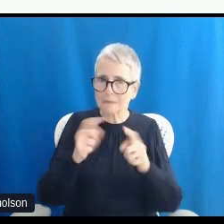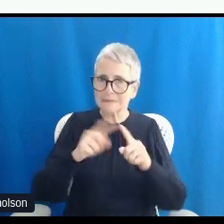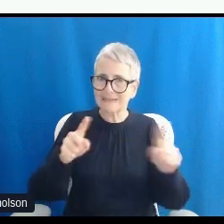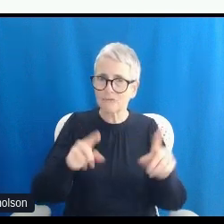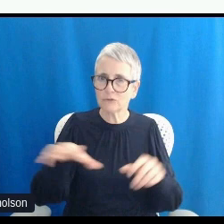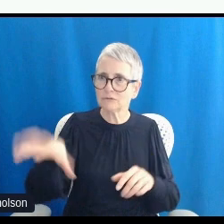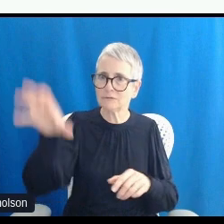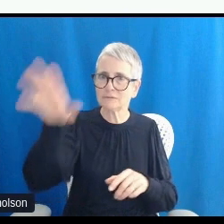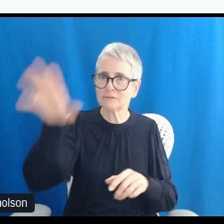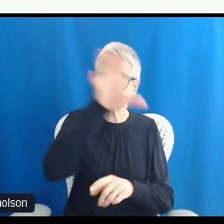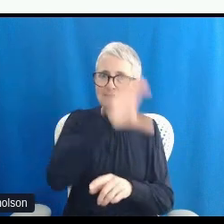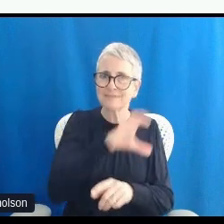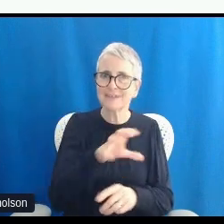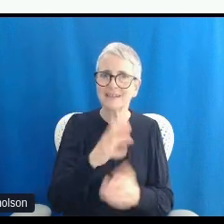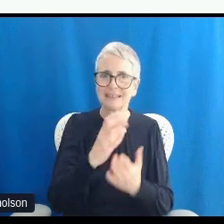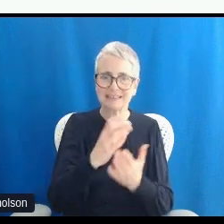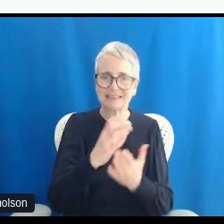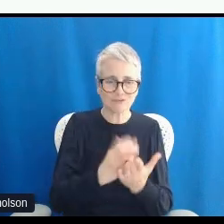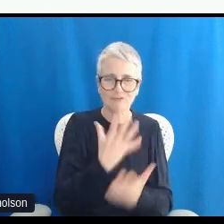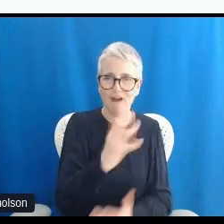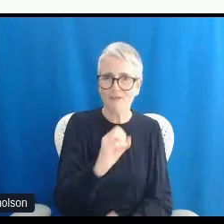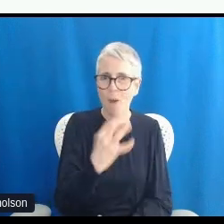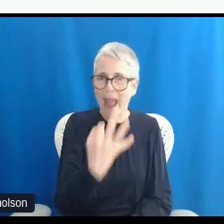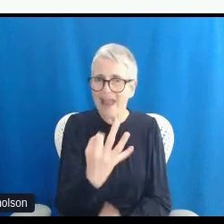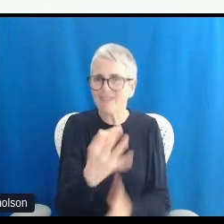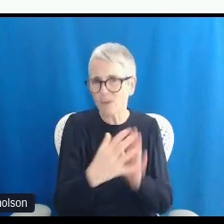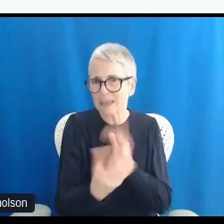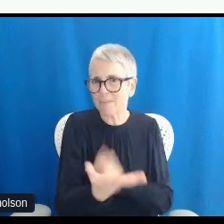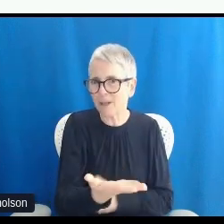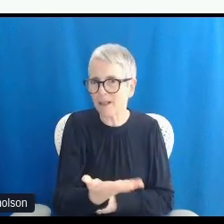Section 508, etc., etc.?